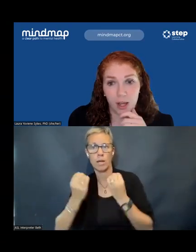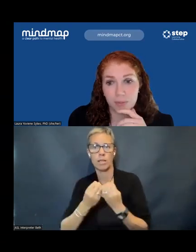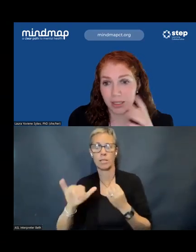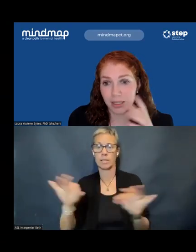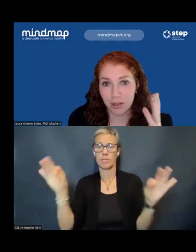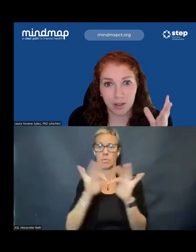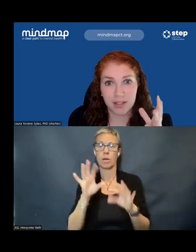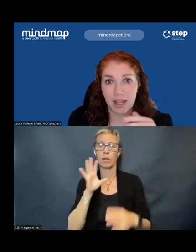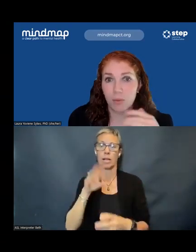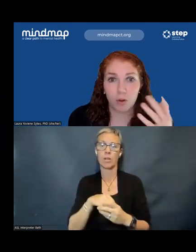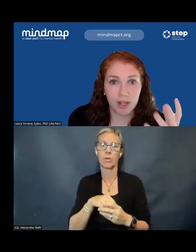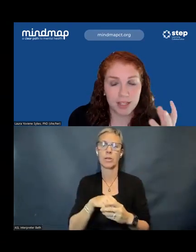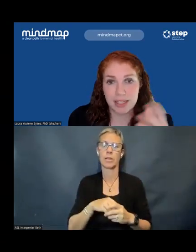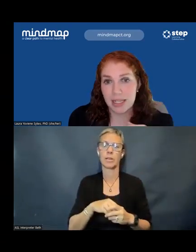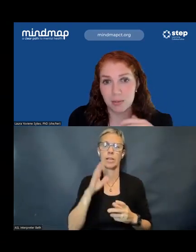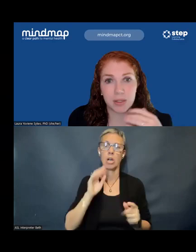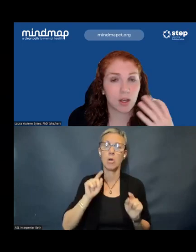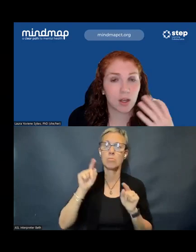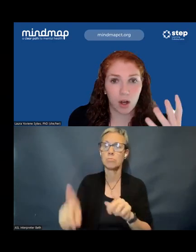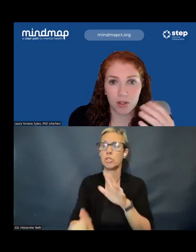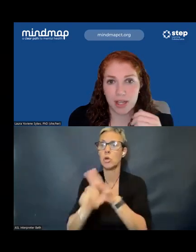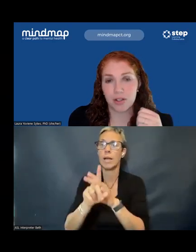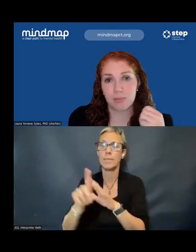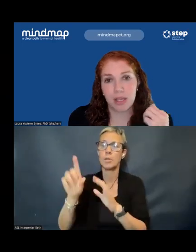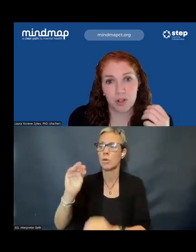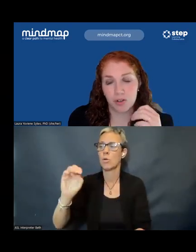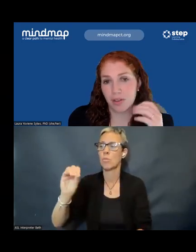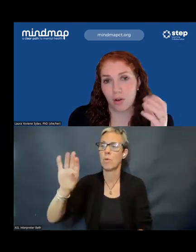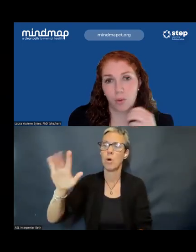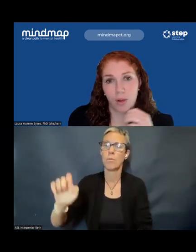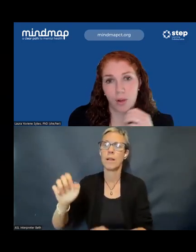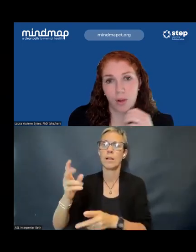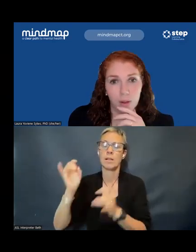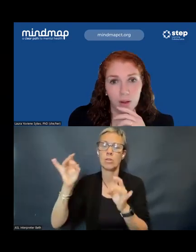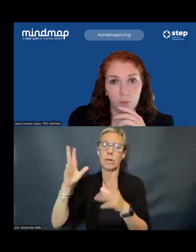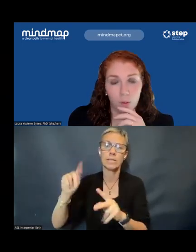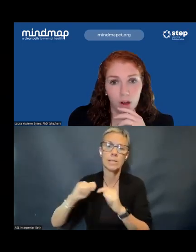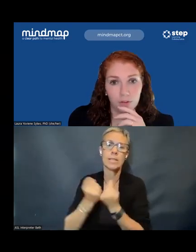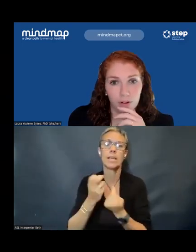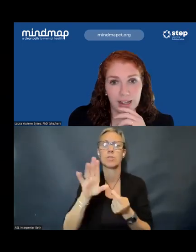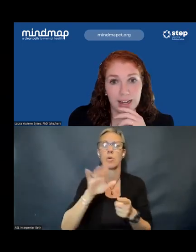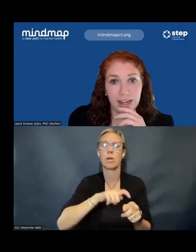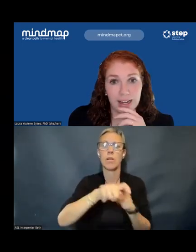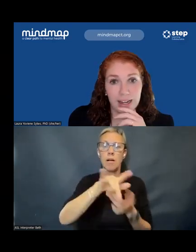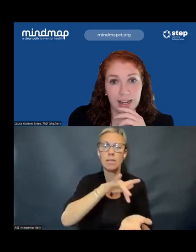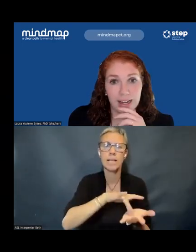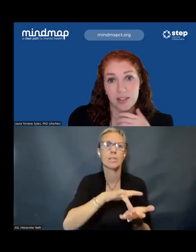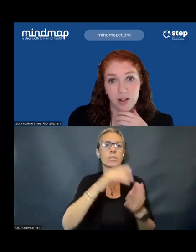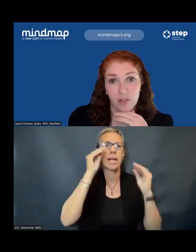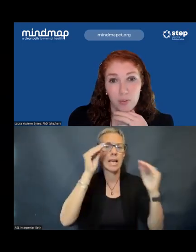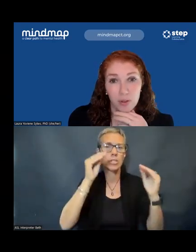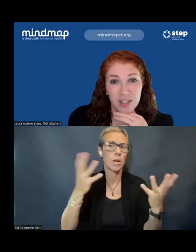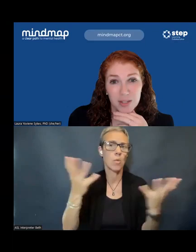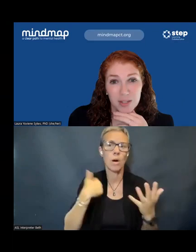to, like I said, mobile crisis teams, call centers, making sure that they're aware of what we're offering and the services